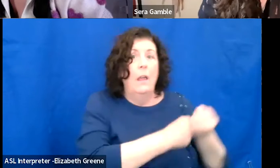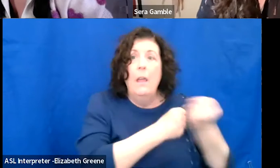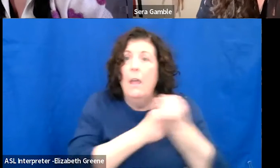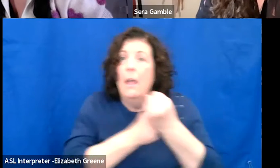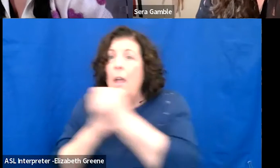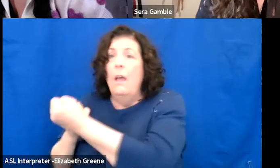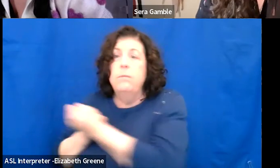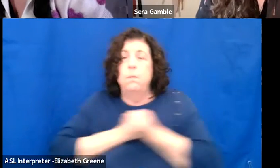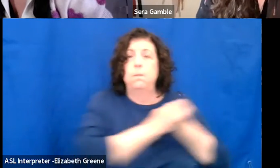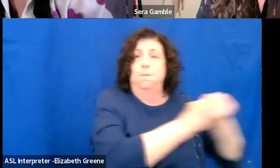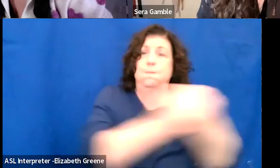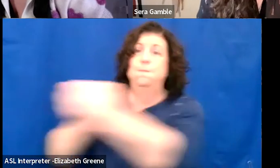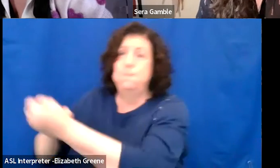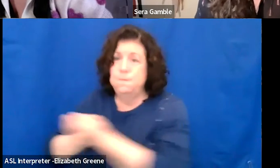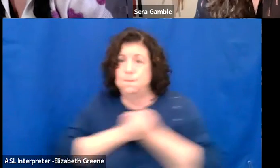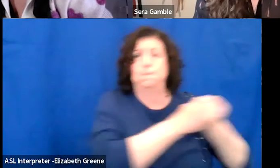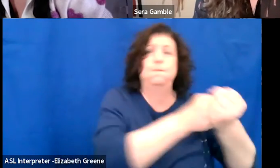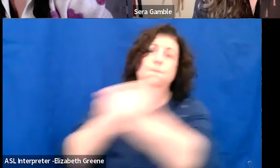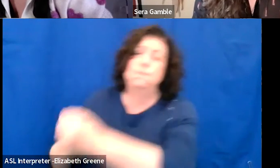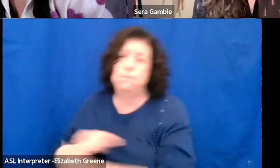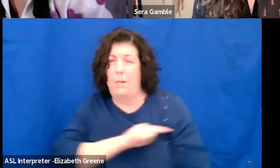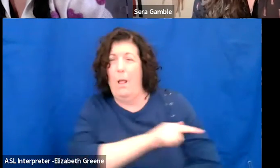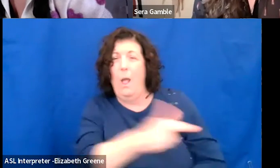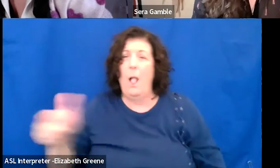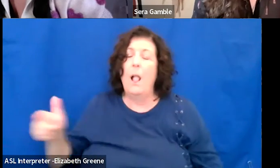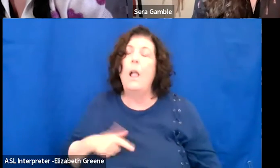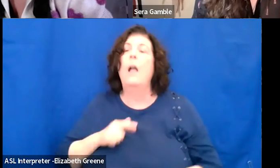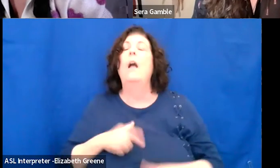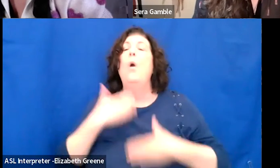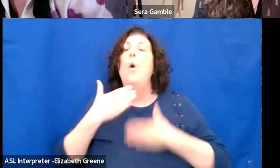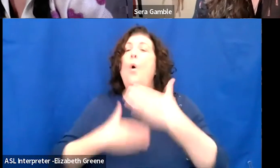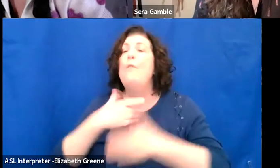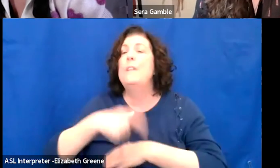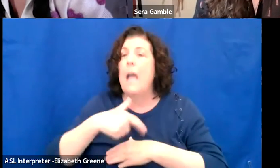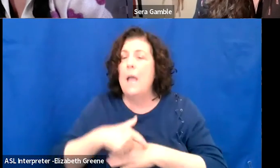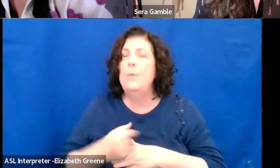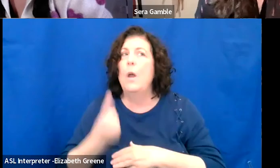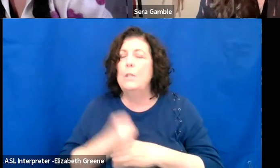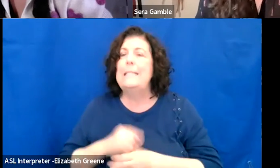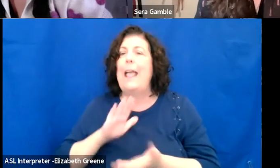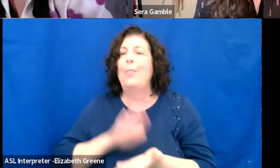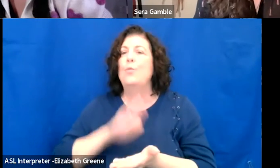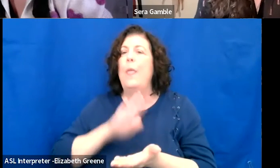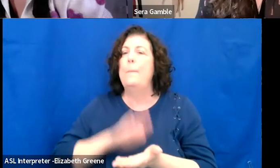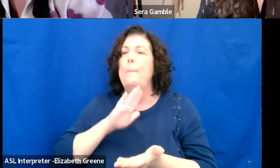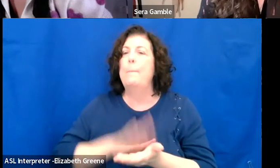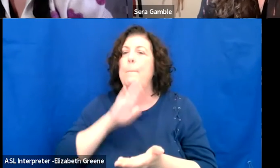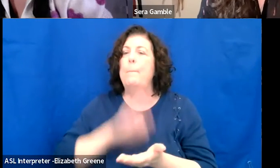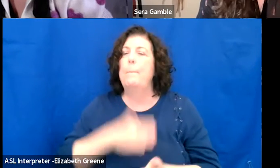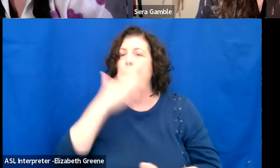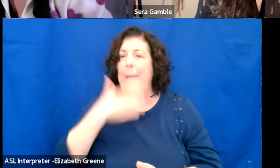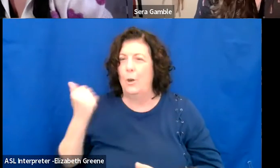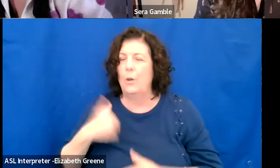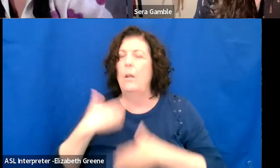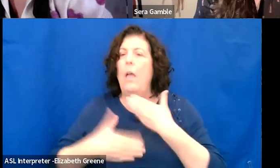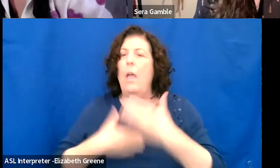understand that rhythm better. That's true in the room as well of like, a writer's room, to me, I don't know if it feels this way to you, but to me, it's like,